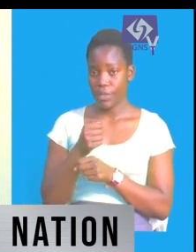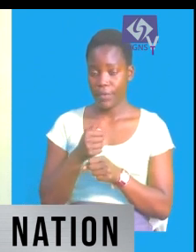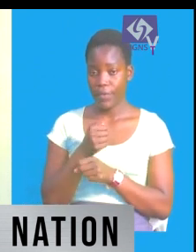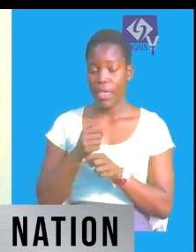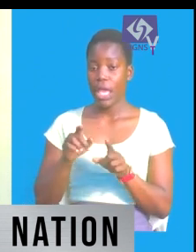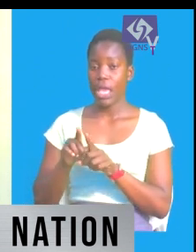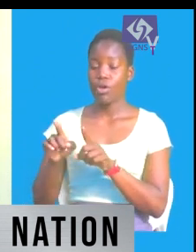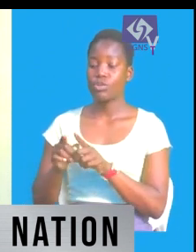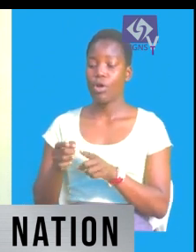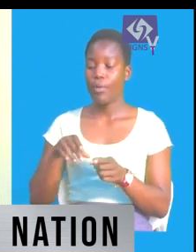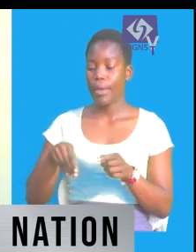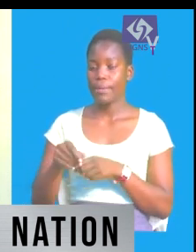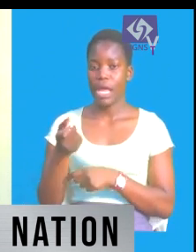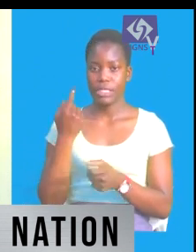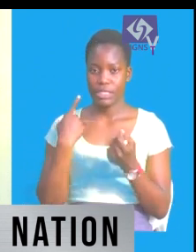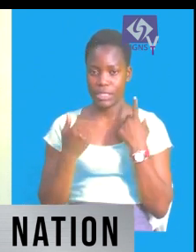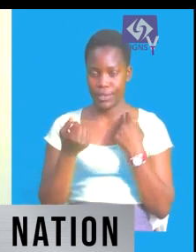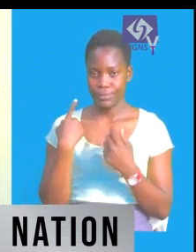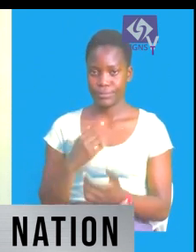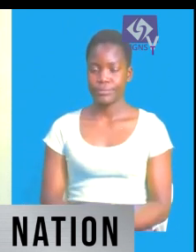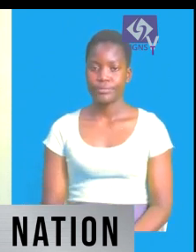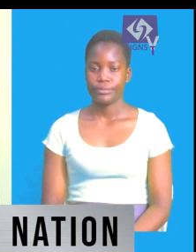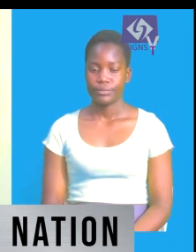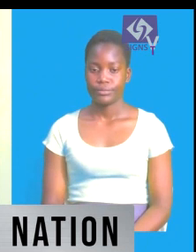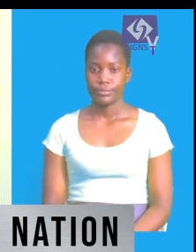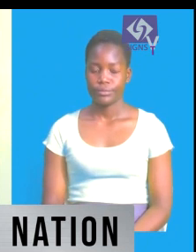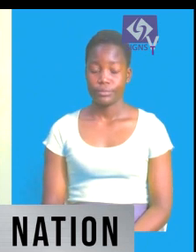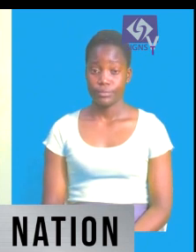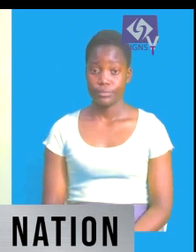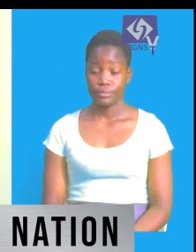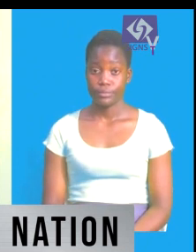coffee and we do tea. Okay. So I've